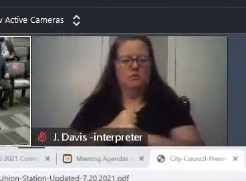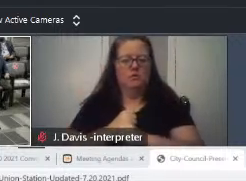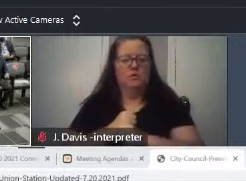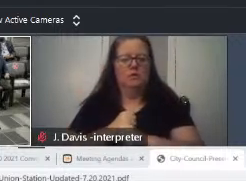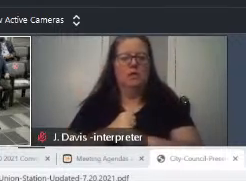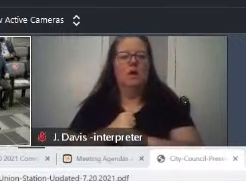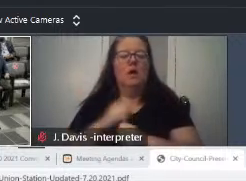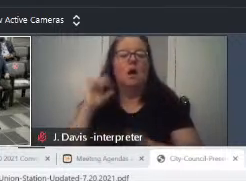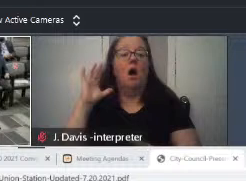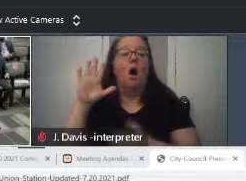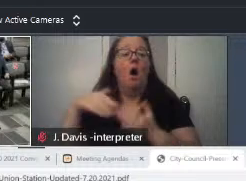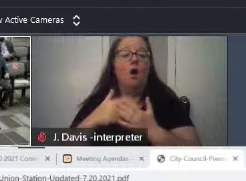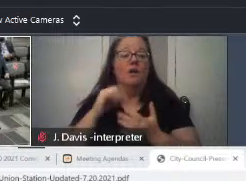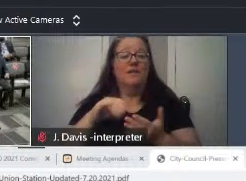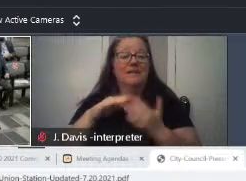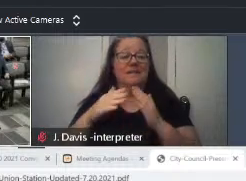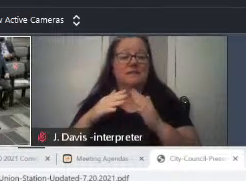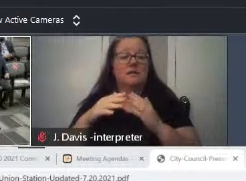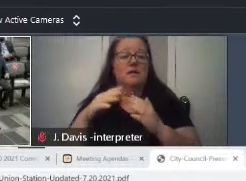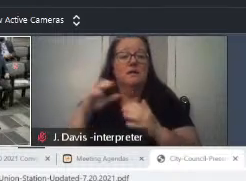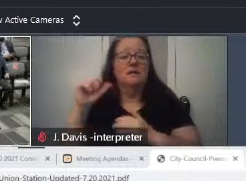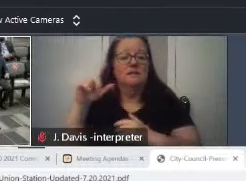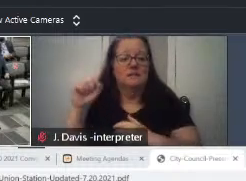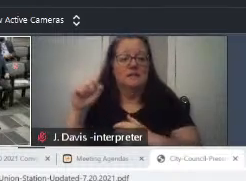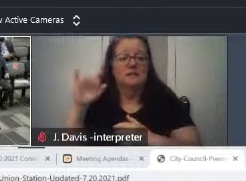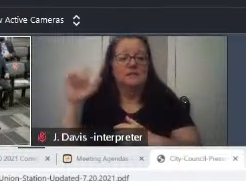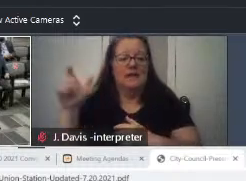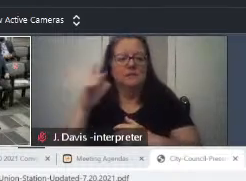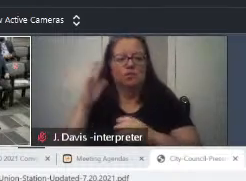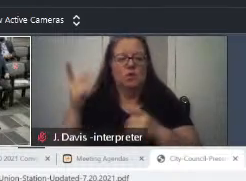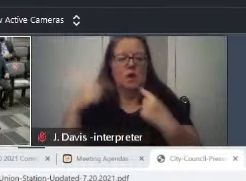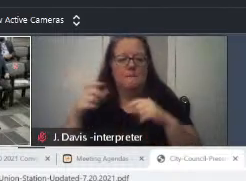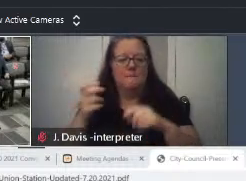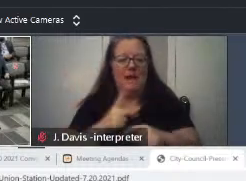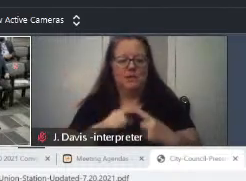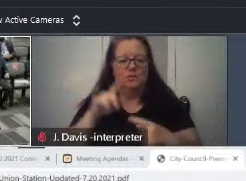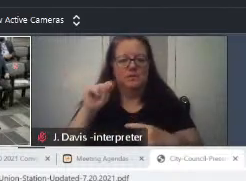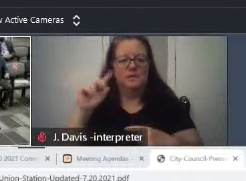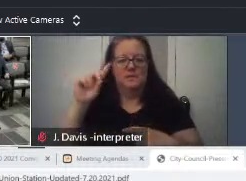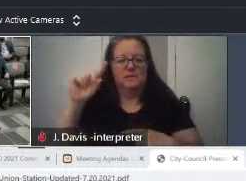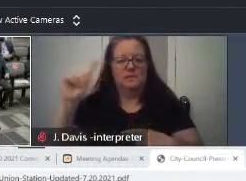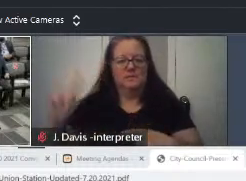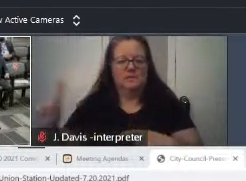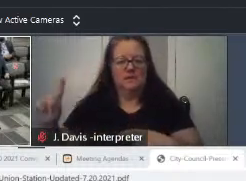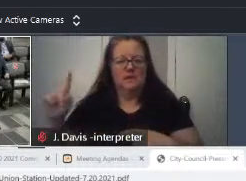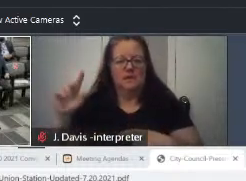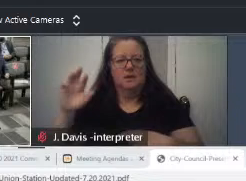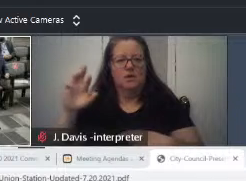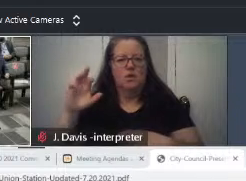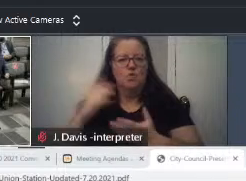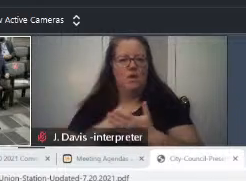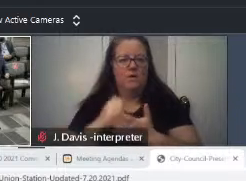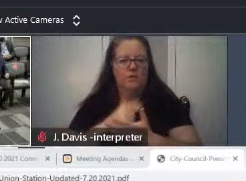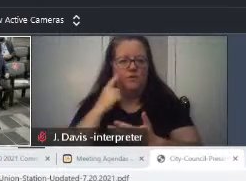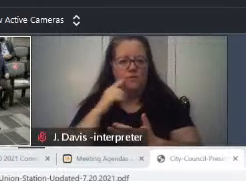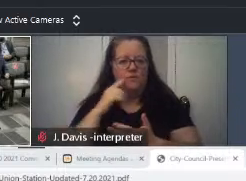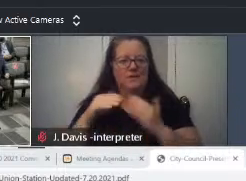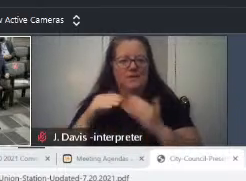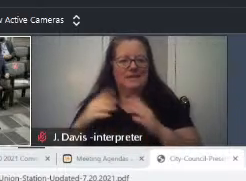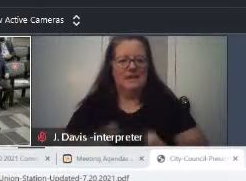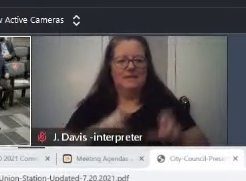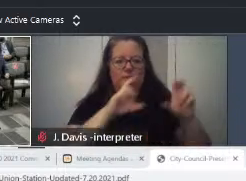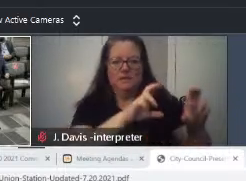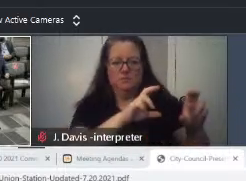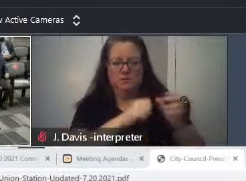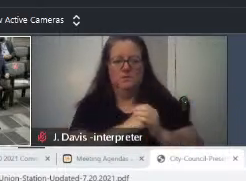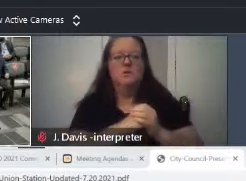come back to the city into the TDZ revenue fund to pay for city investments. Okay. And then it goes back, so we